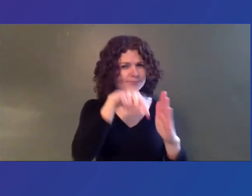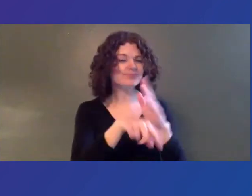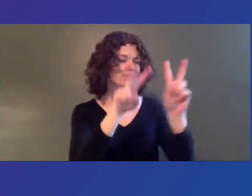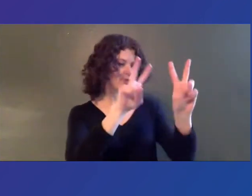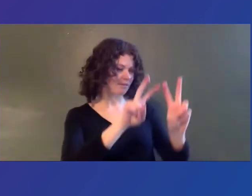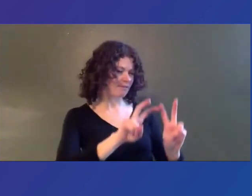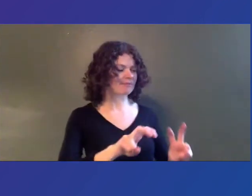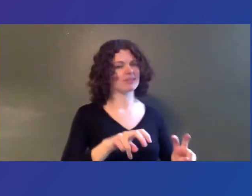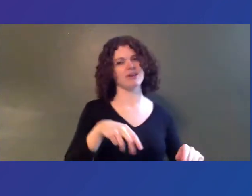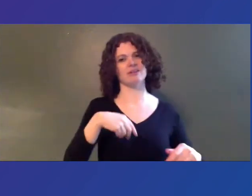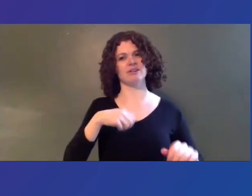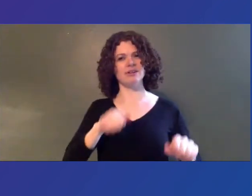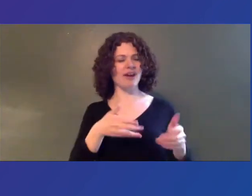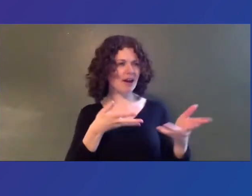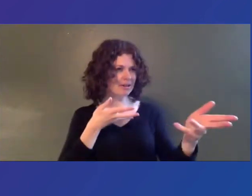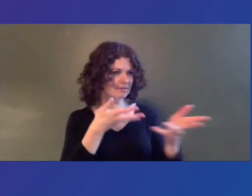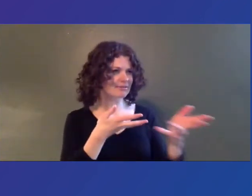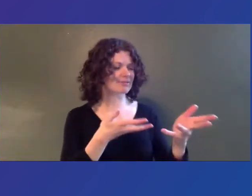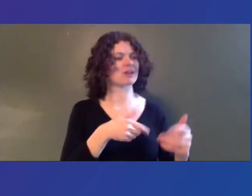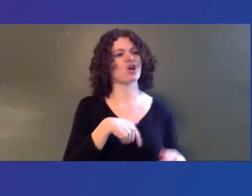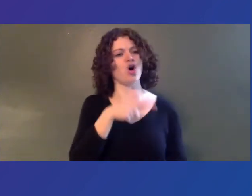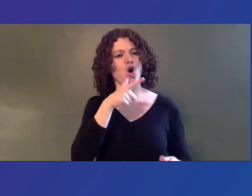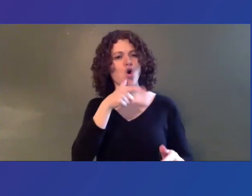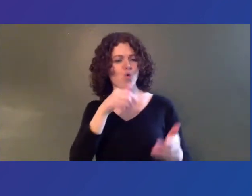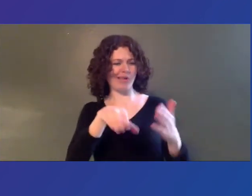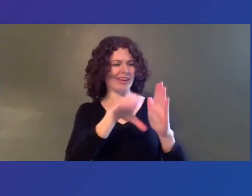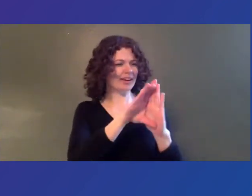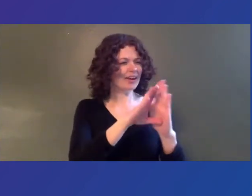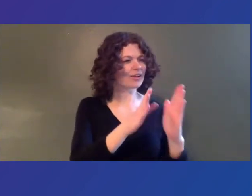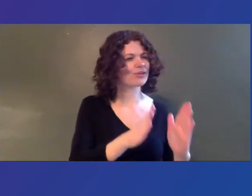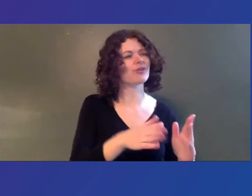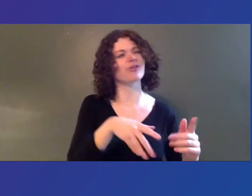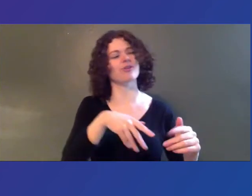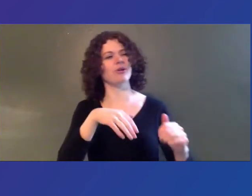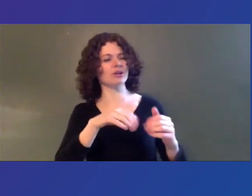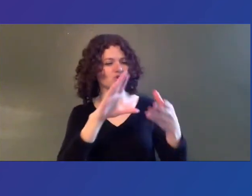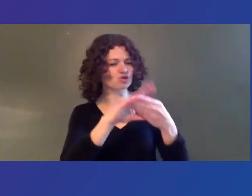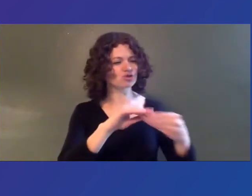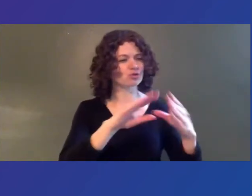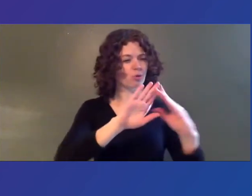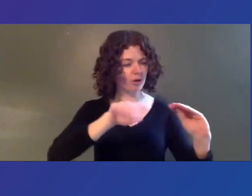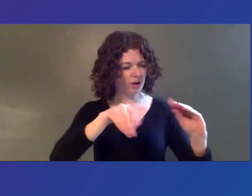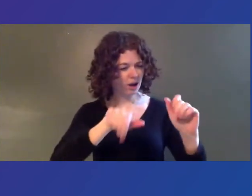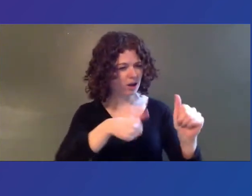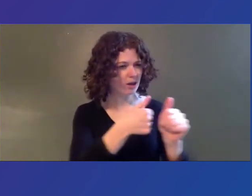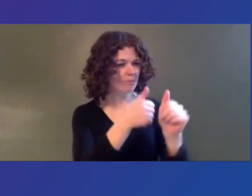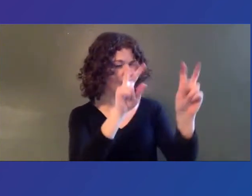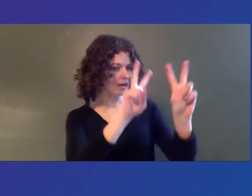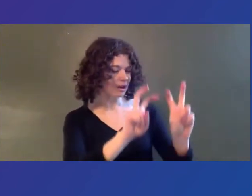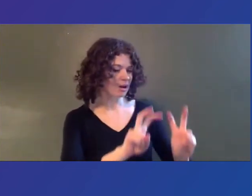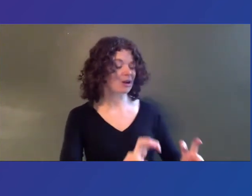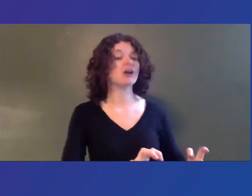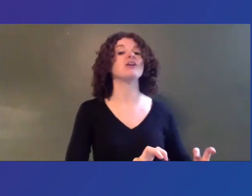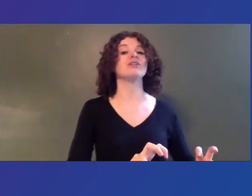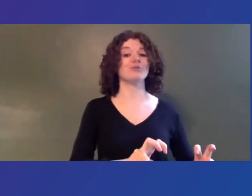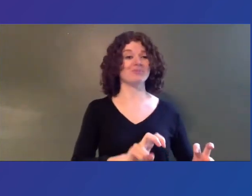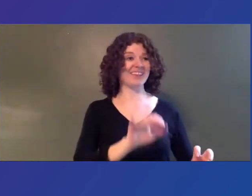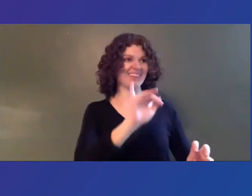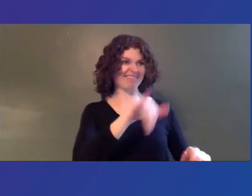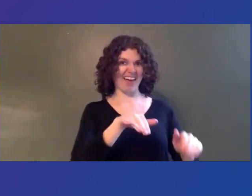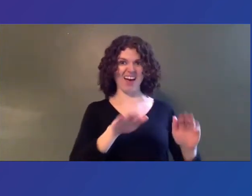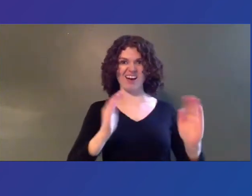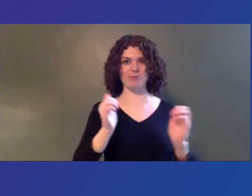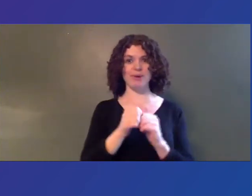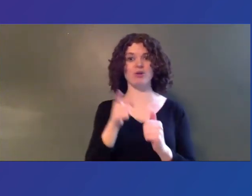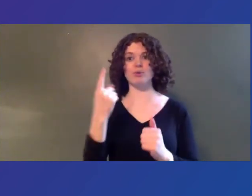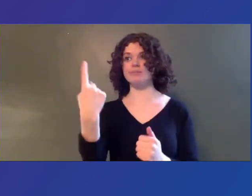into who they are, the character work, their story, and how they can put it into the dance versus someone is waiting for me to tell them what to do.